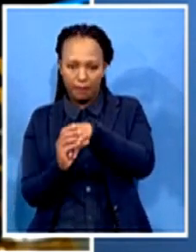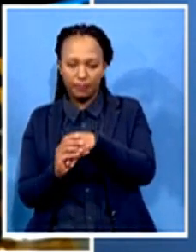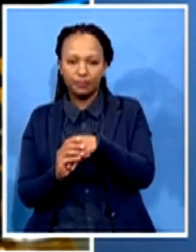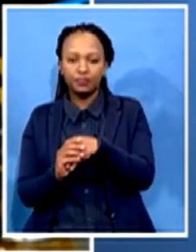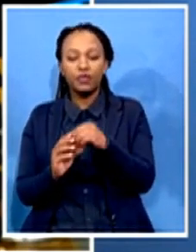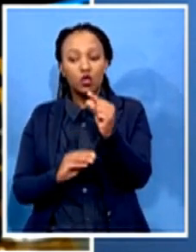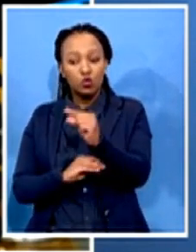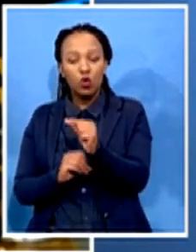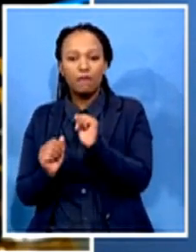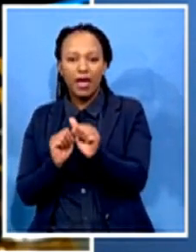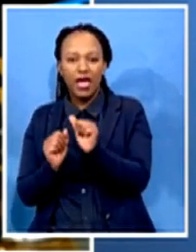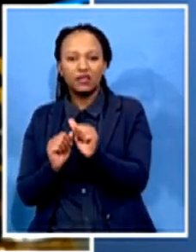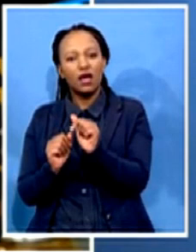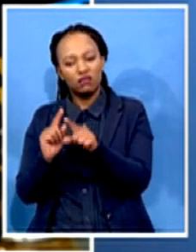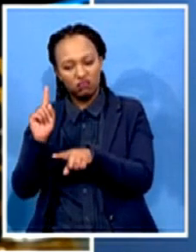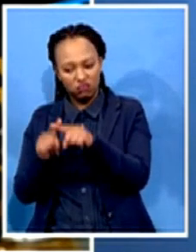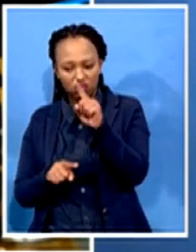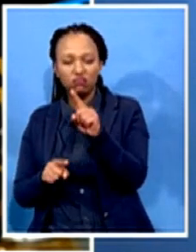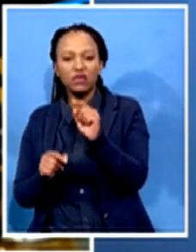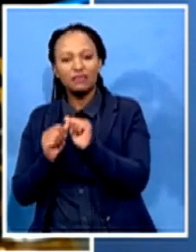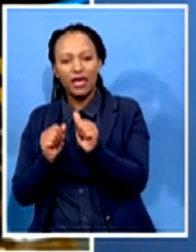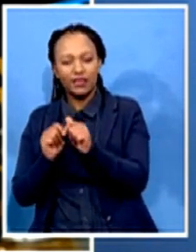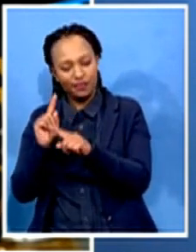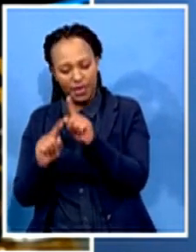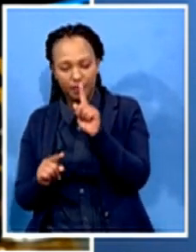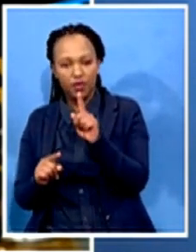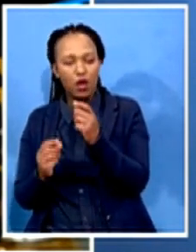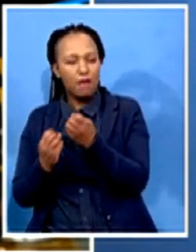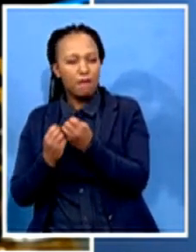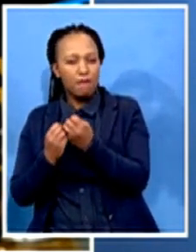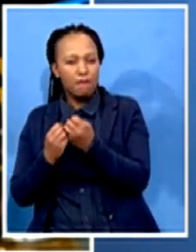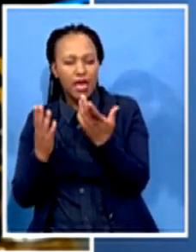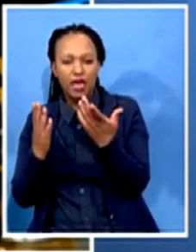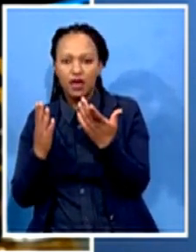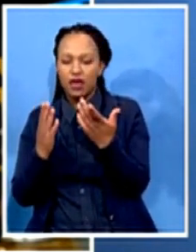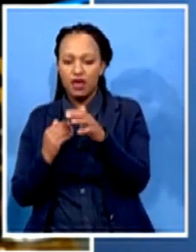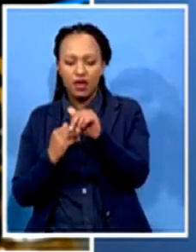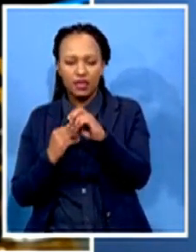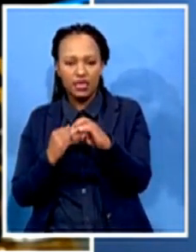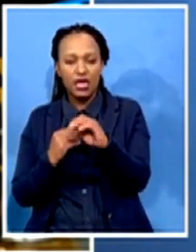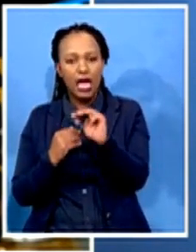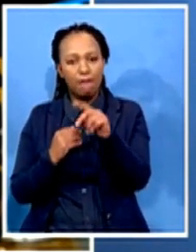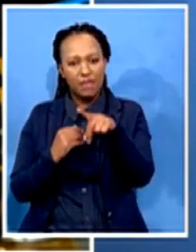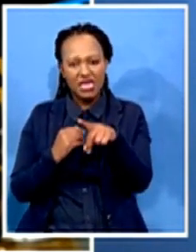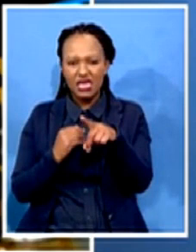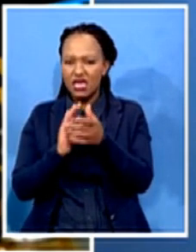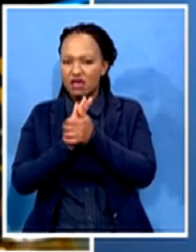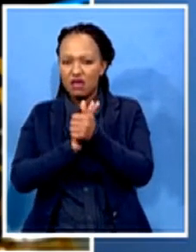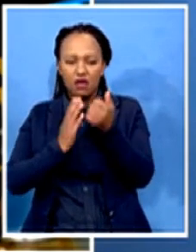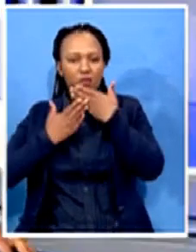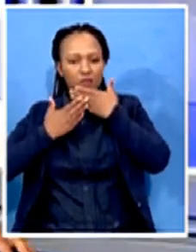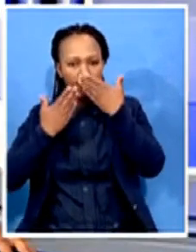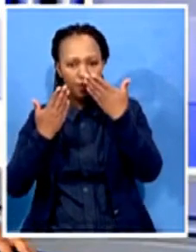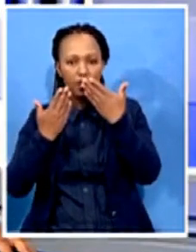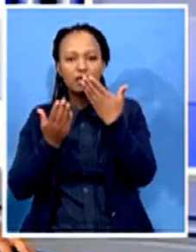sure there are many competent ANC MPs who can be ministers of defense. The